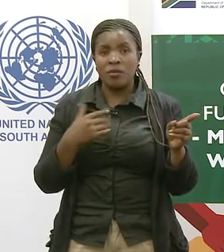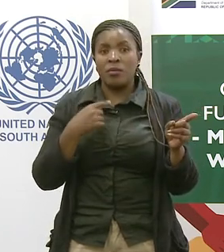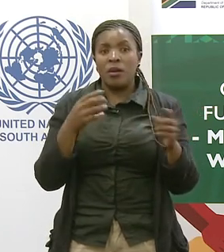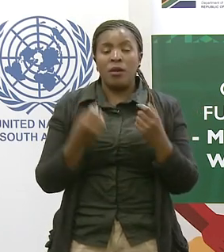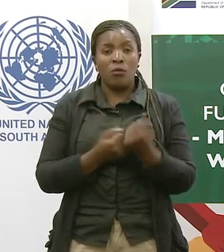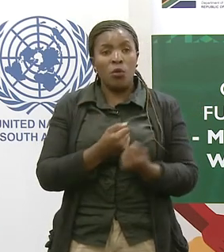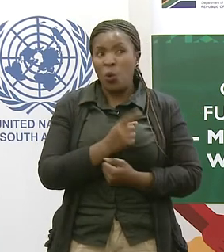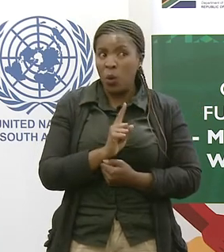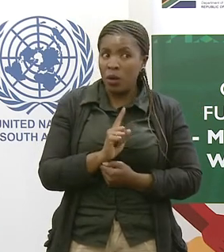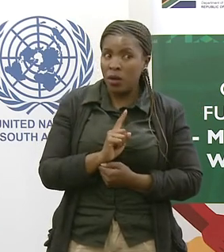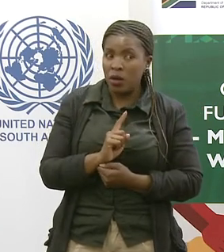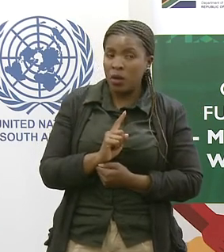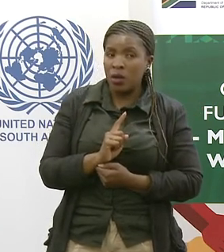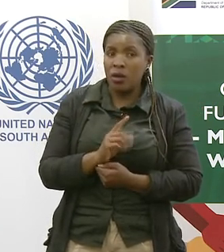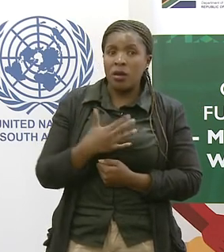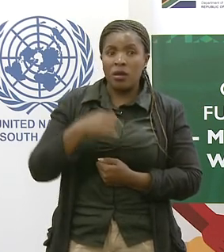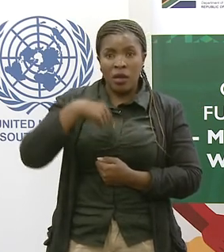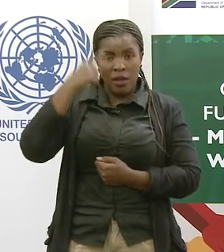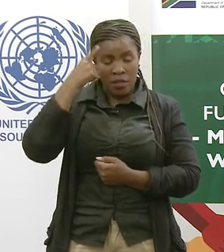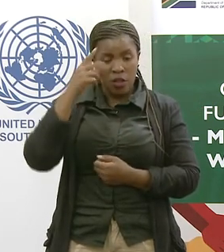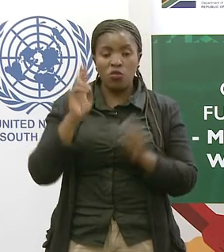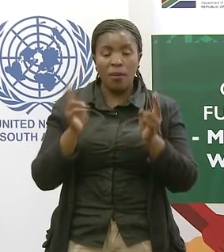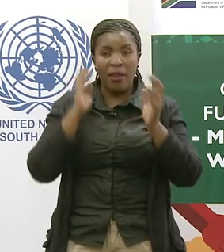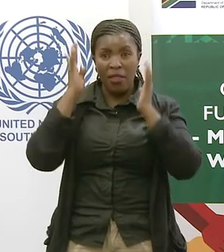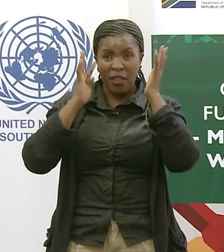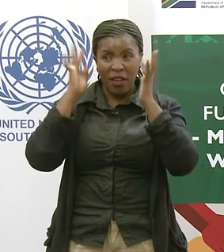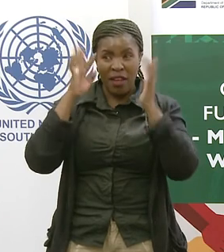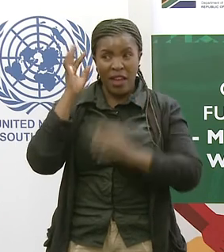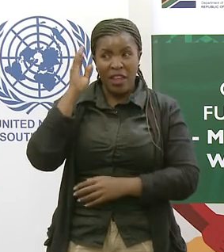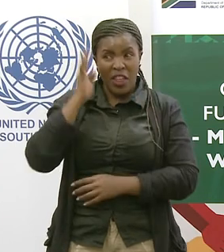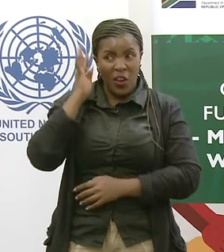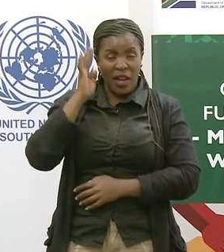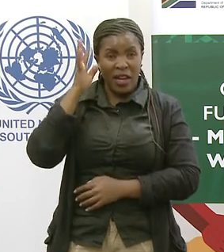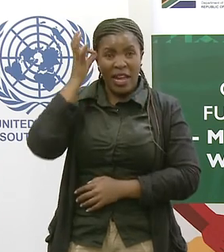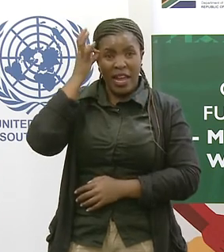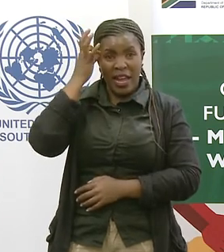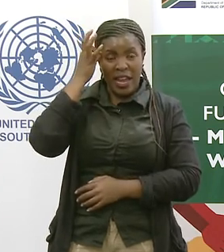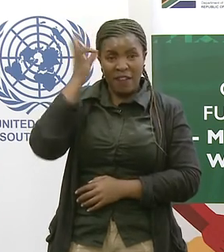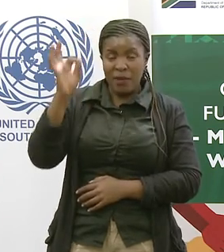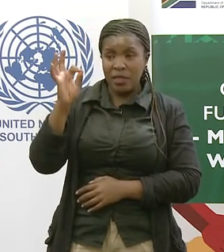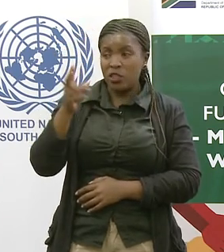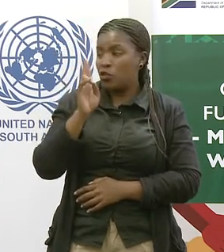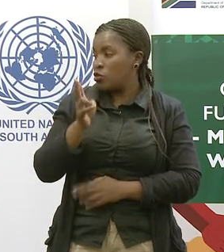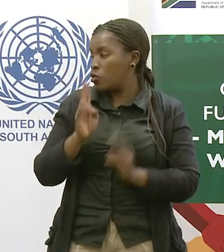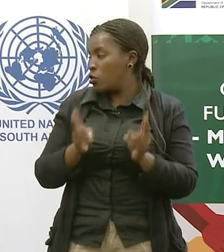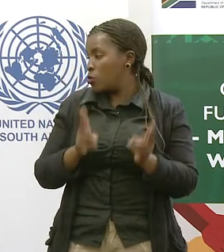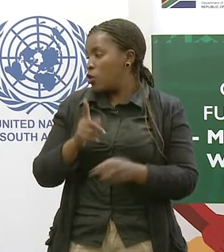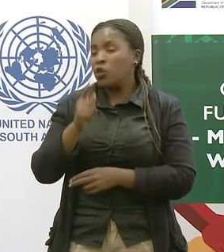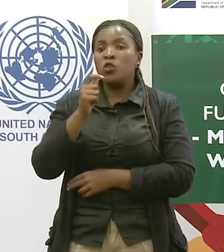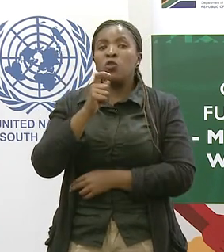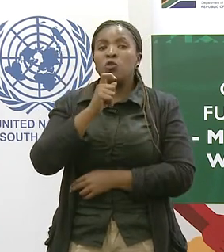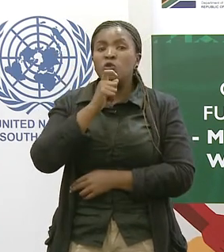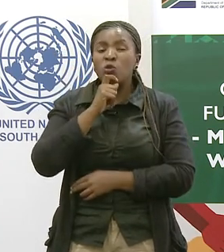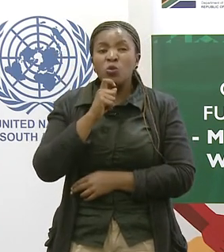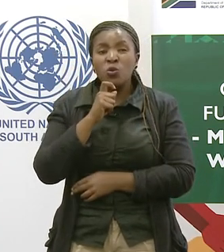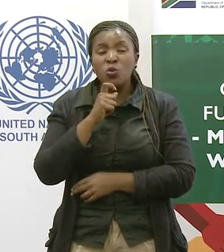theorists quite often, and theorists in government quite often, let me put it more precisely, quite often use these theoretical